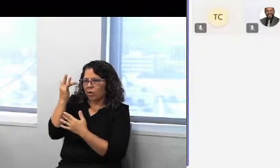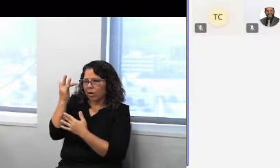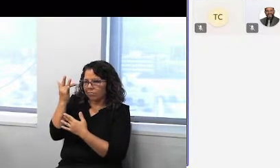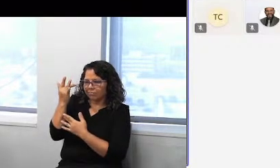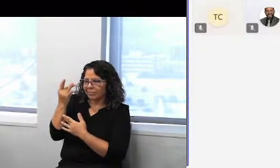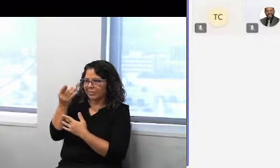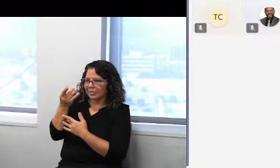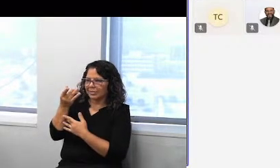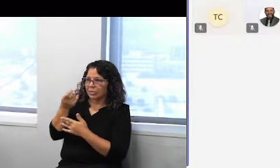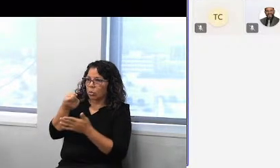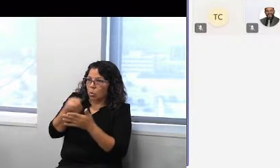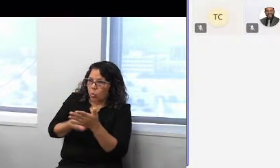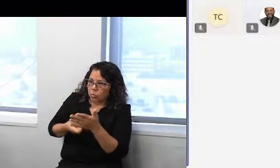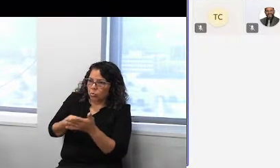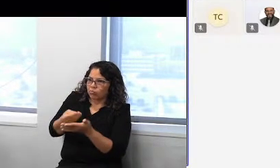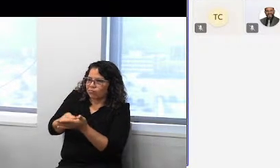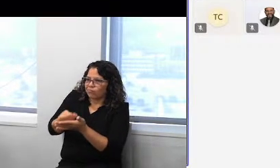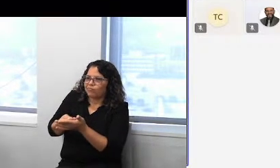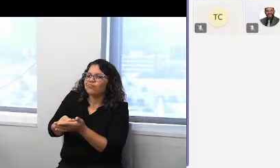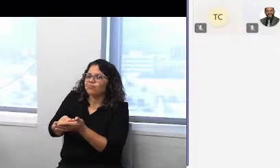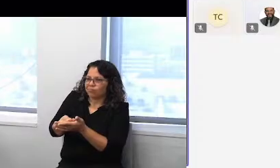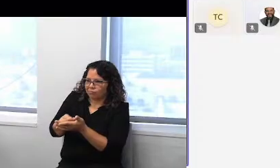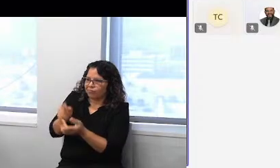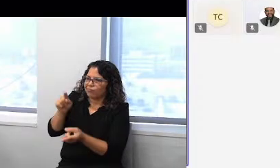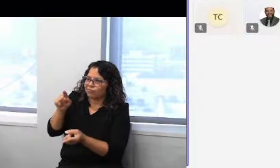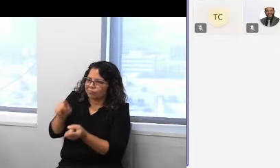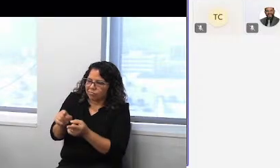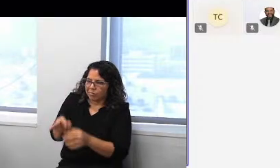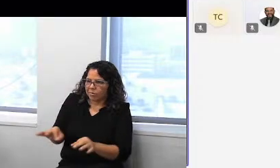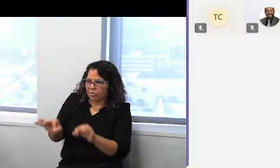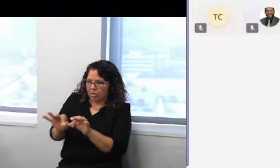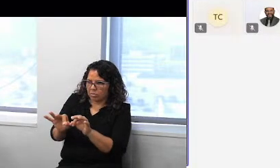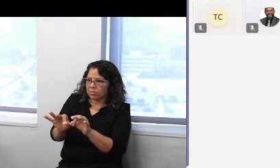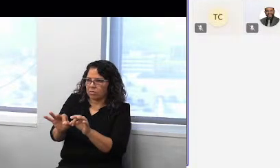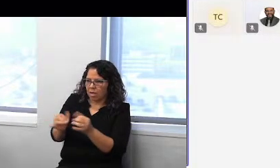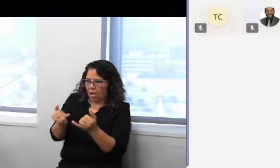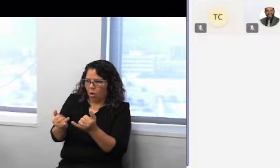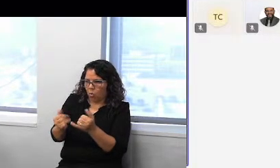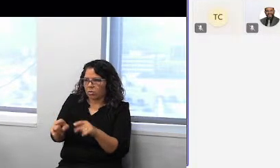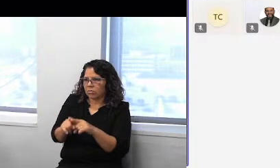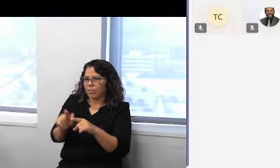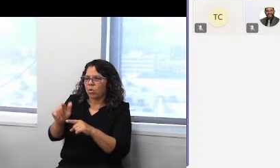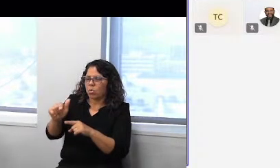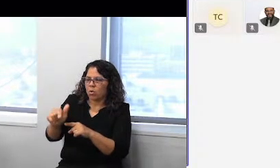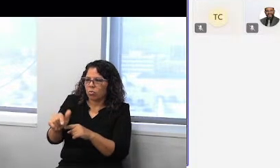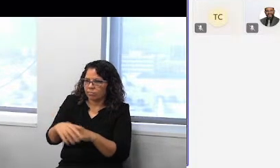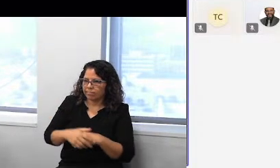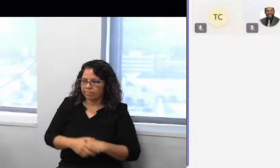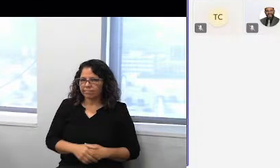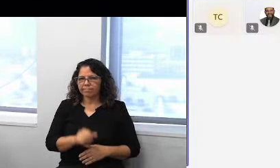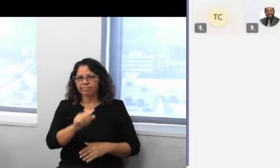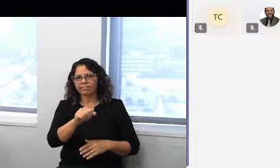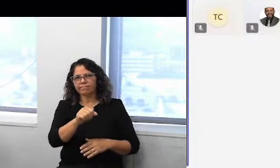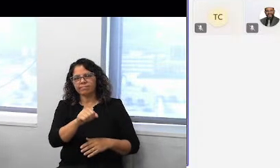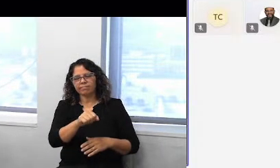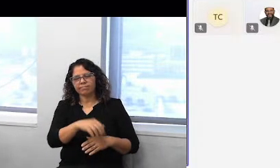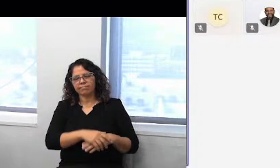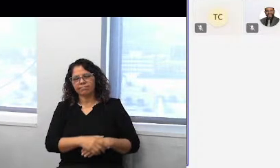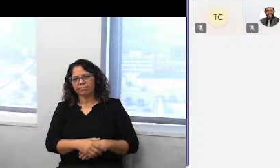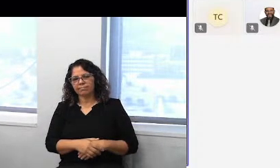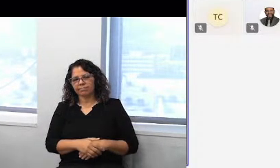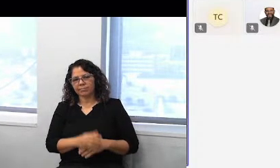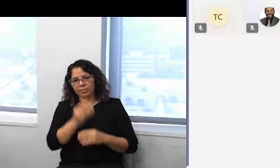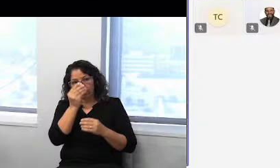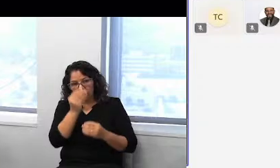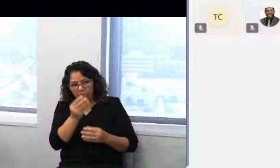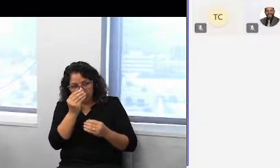rate case. Can you give a shot at the answer? Oh, absolutely, can give a shot on the answer, recognizing what is being raised, that some of this information is going to be provided to the IRP